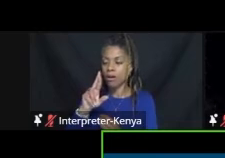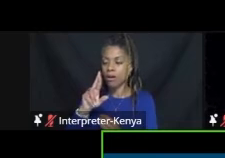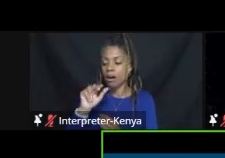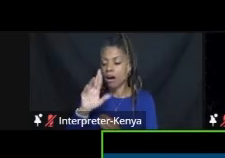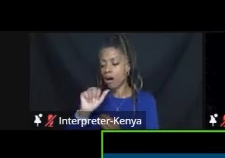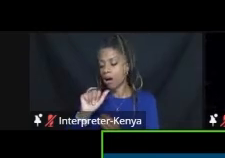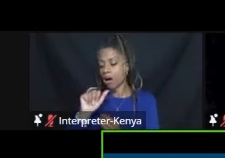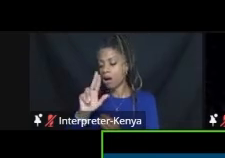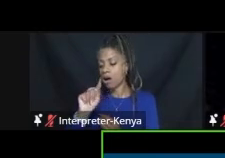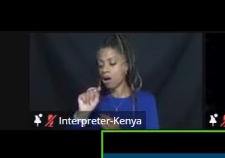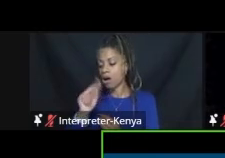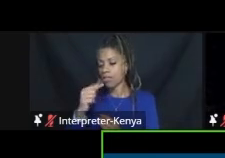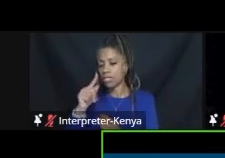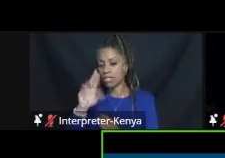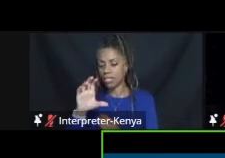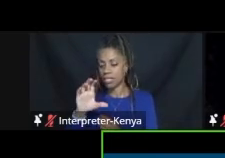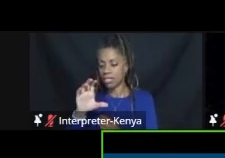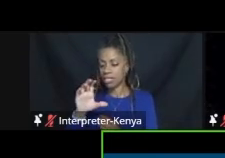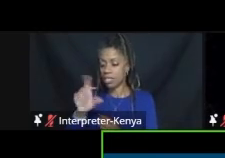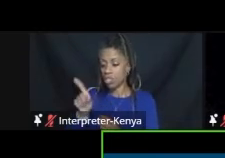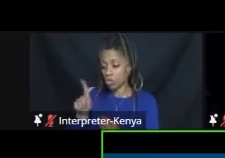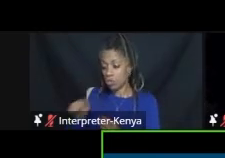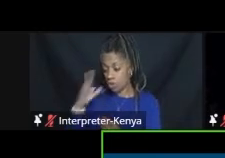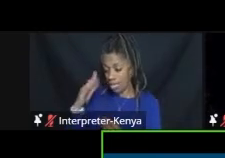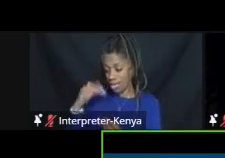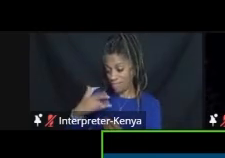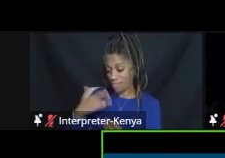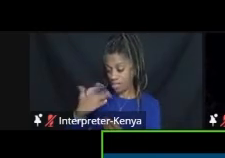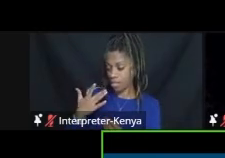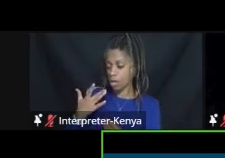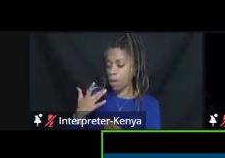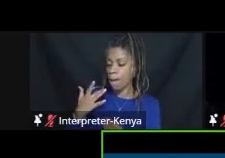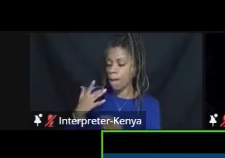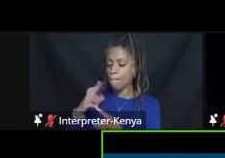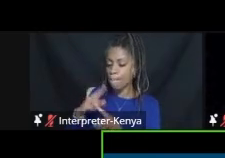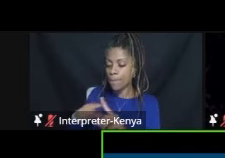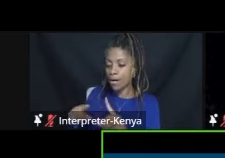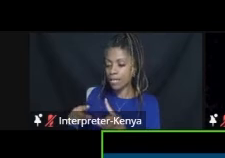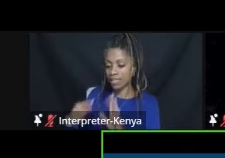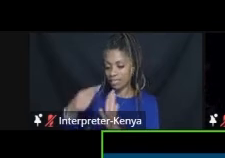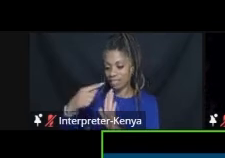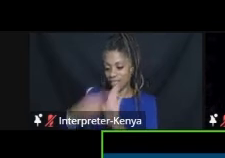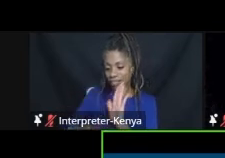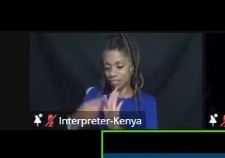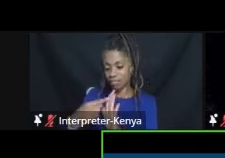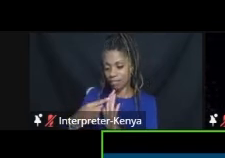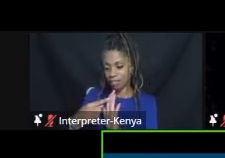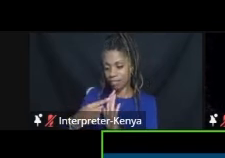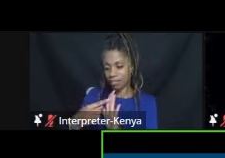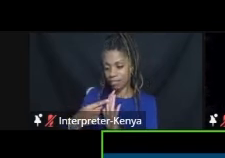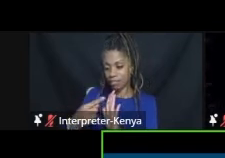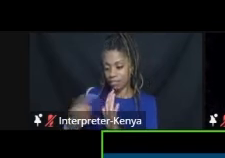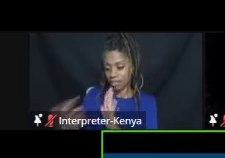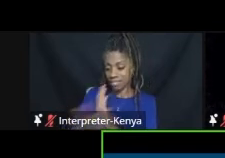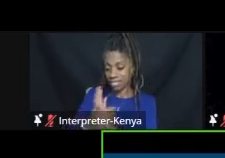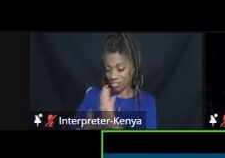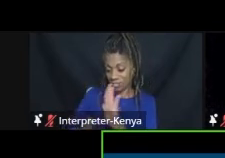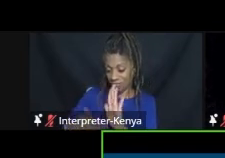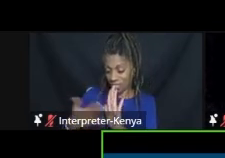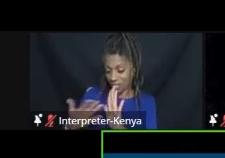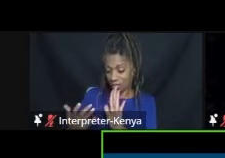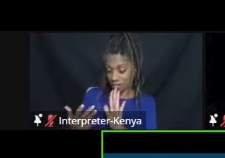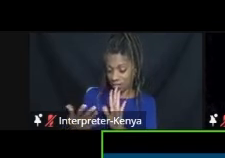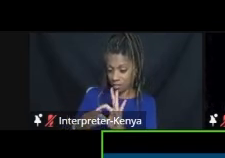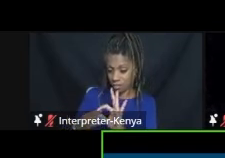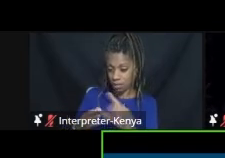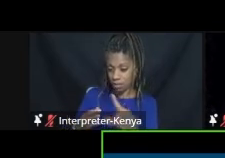though they have the same feeling, you want to call out that there is this profile with that feeling, this profile with that feeling, this profile with